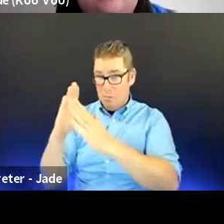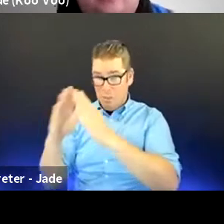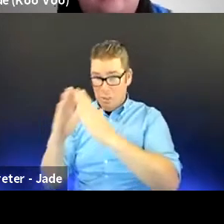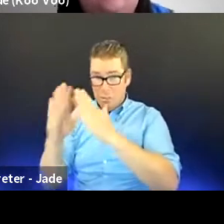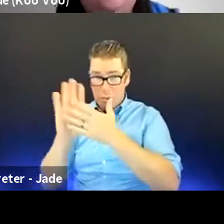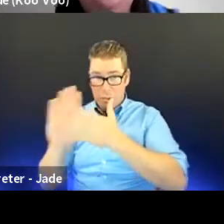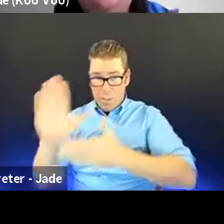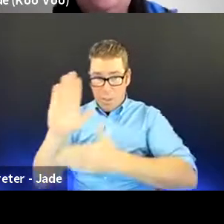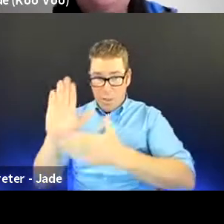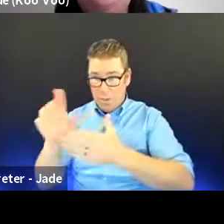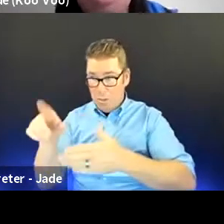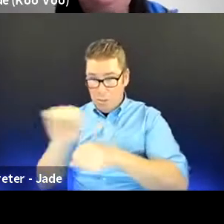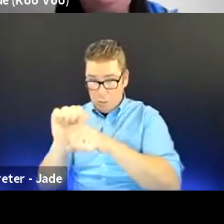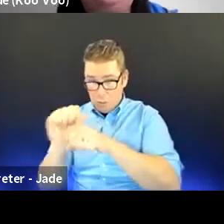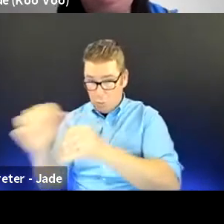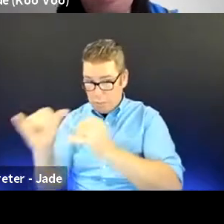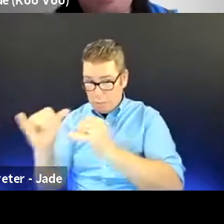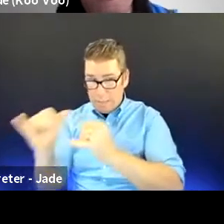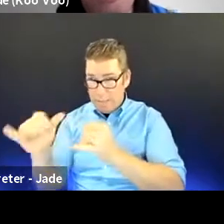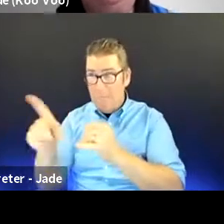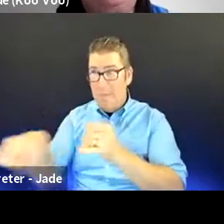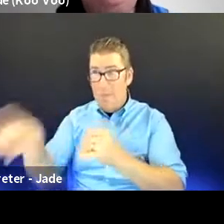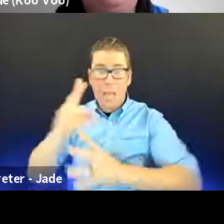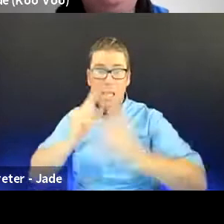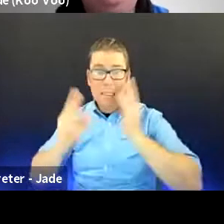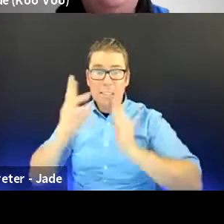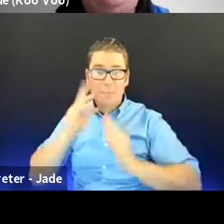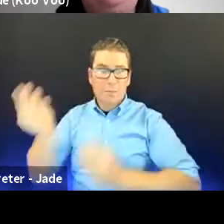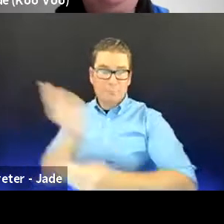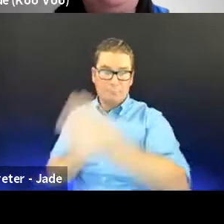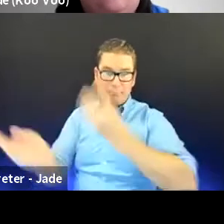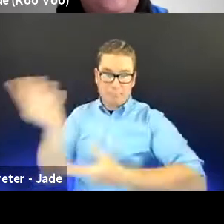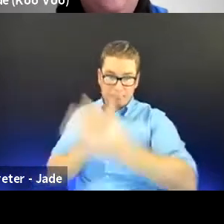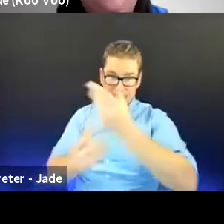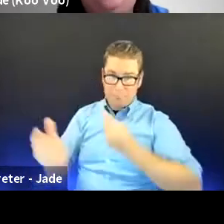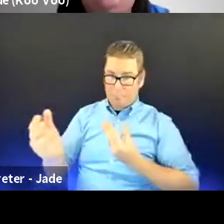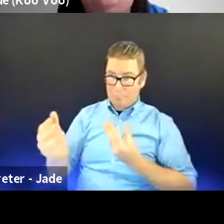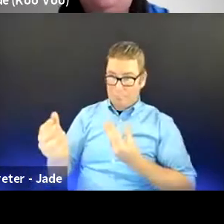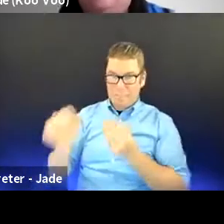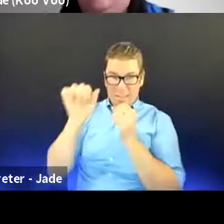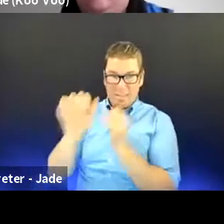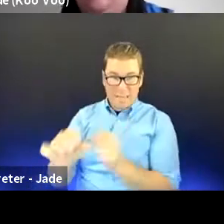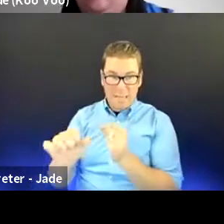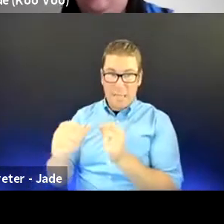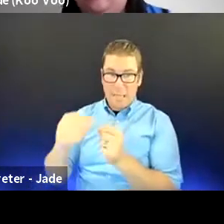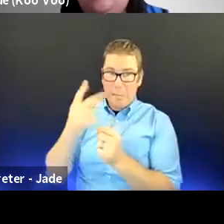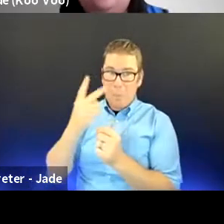what it's like. You can try to see if the environment is something that you'd be comfortable with. Then the other thing